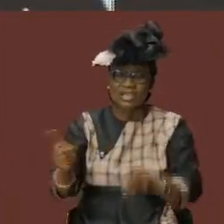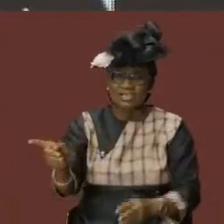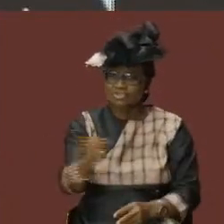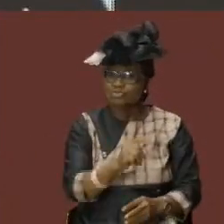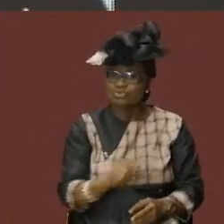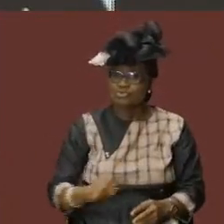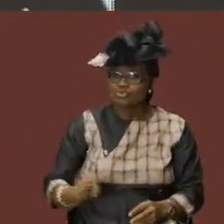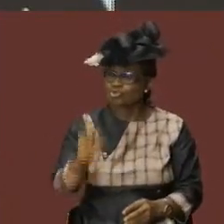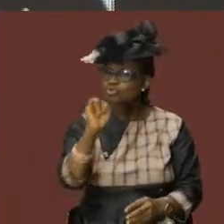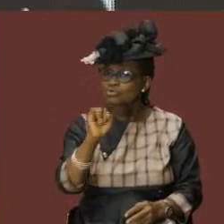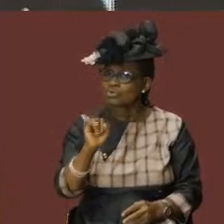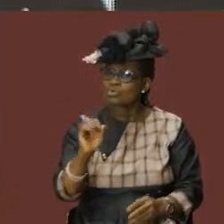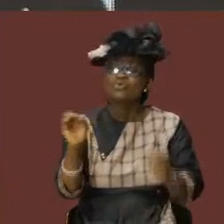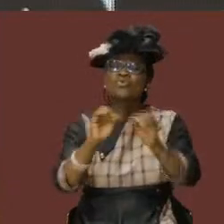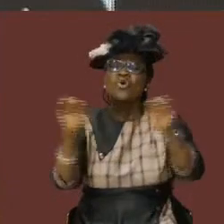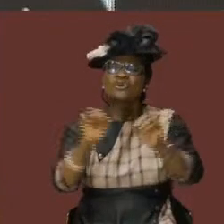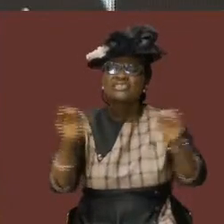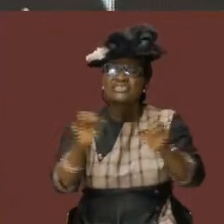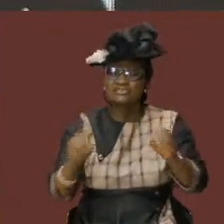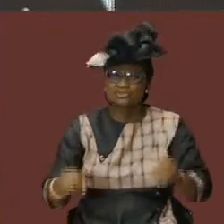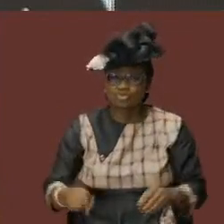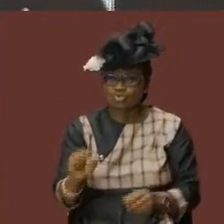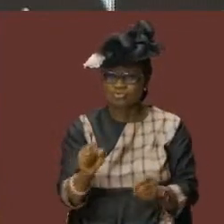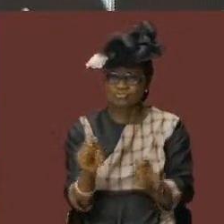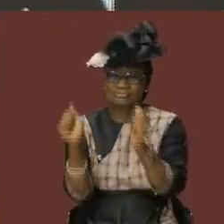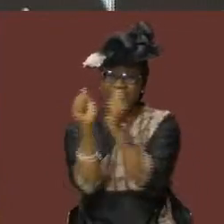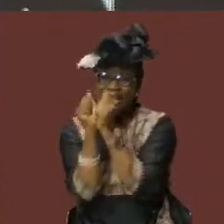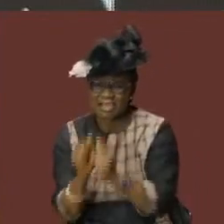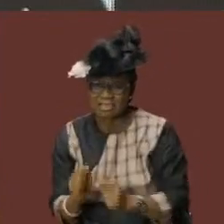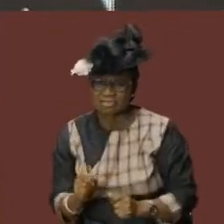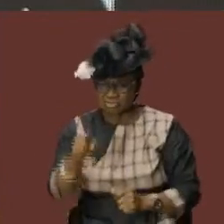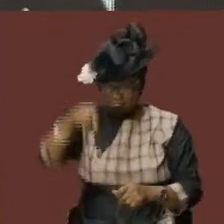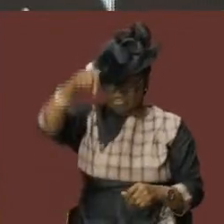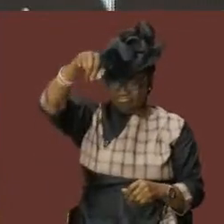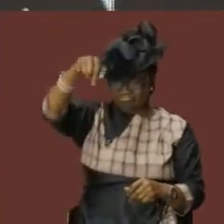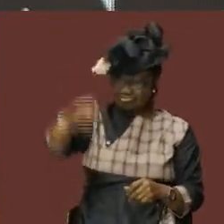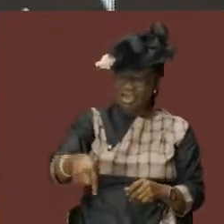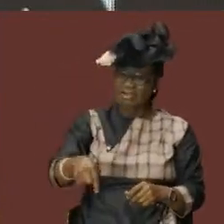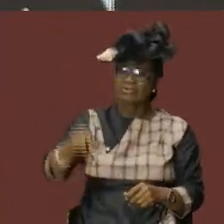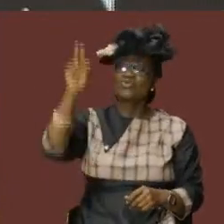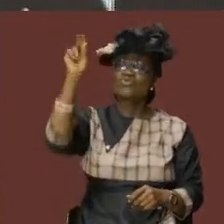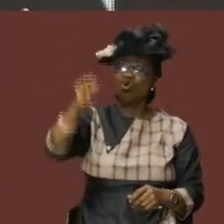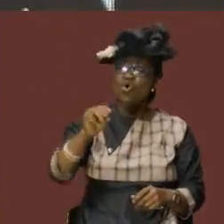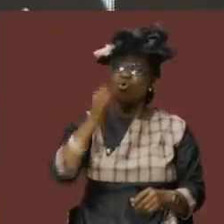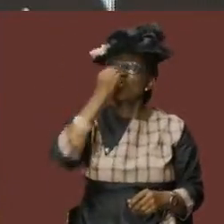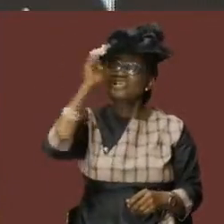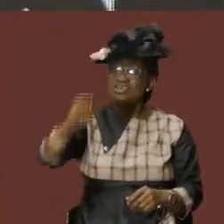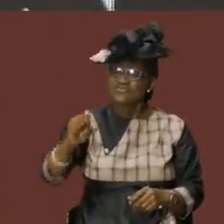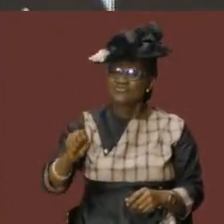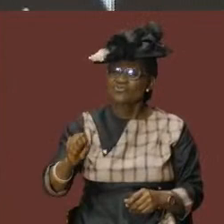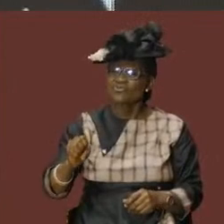nothing must tie you down. No demon, no evil force must be able to hinder you.